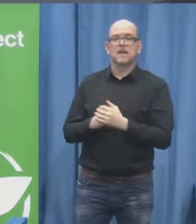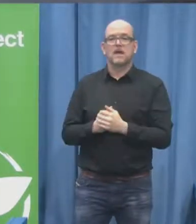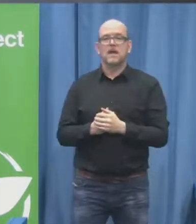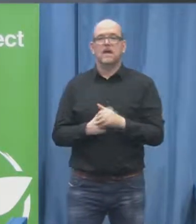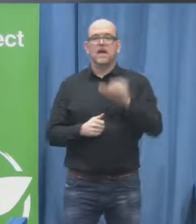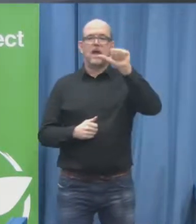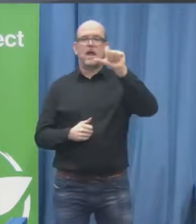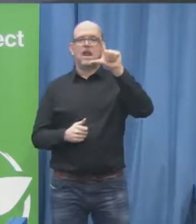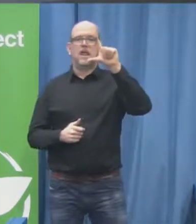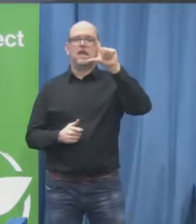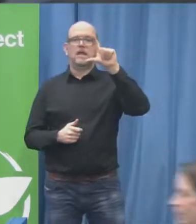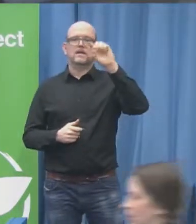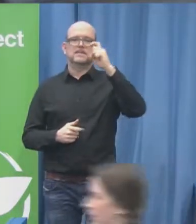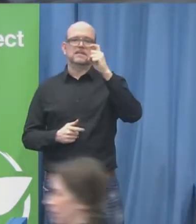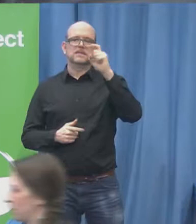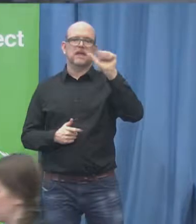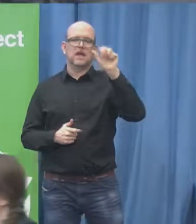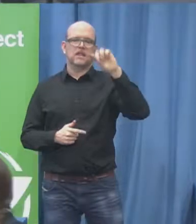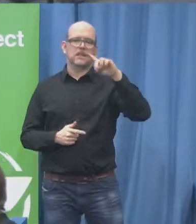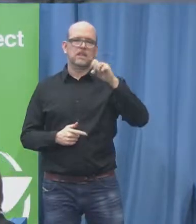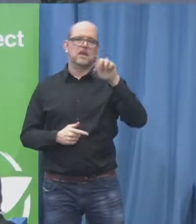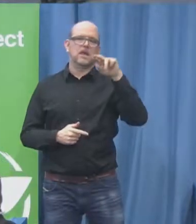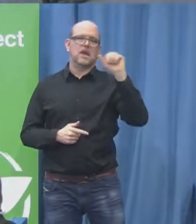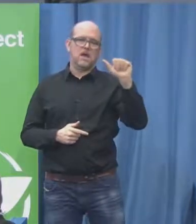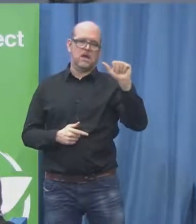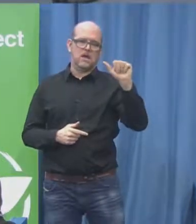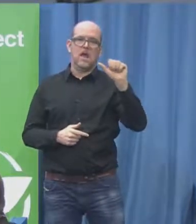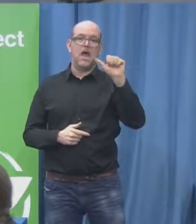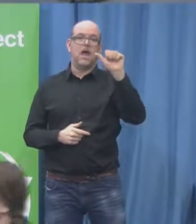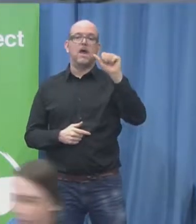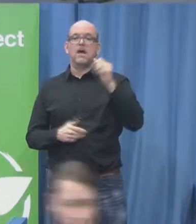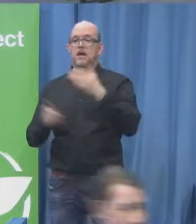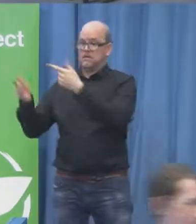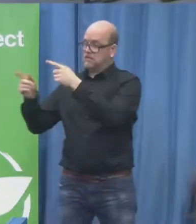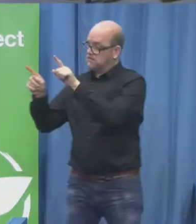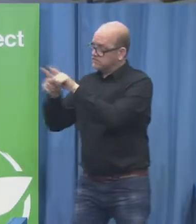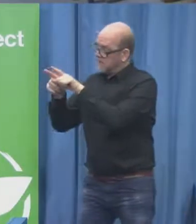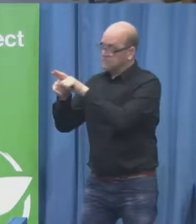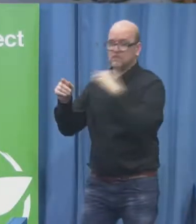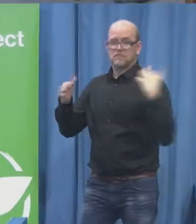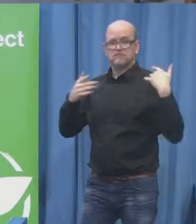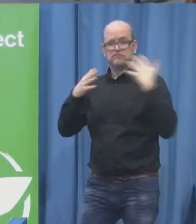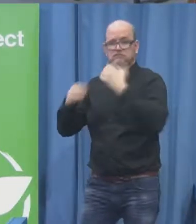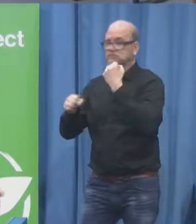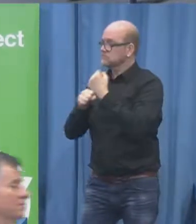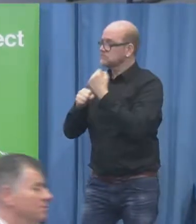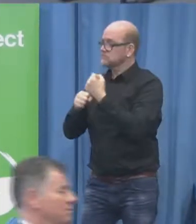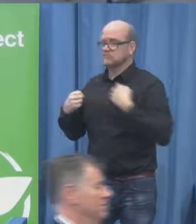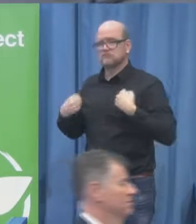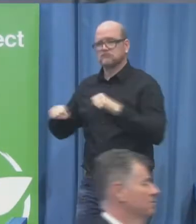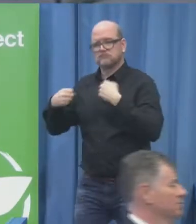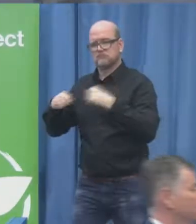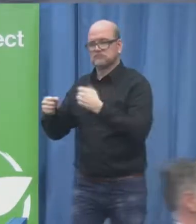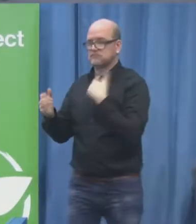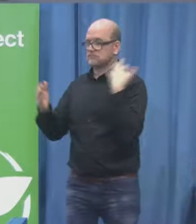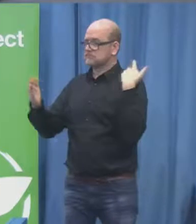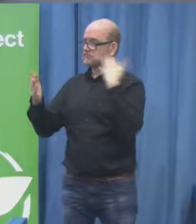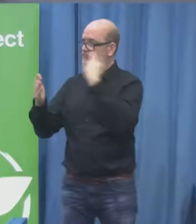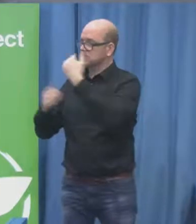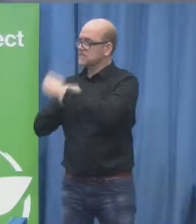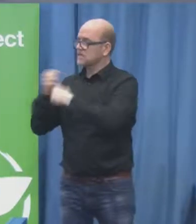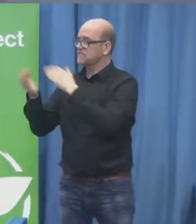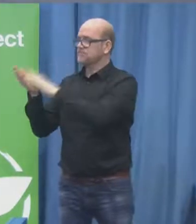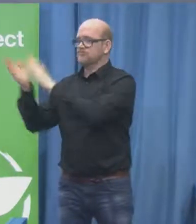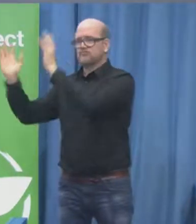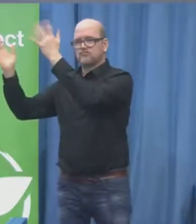Great. Now, you're going to have to share your mics between each other. So I'm going to give you that next mic. Thank you. And there